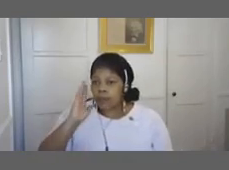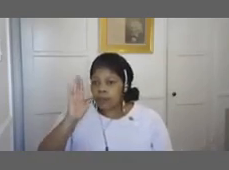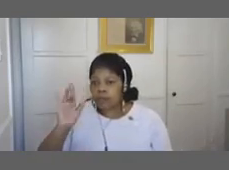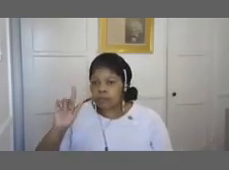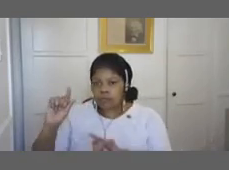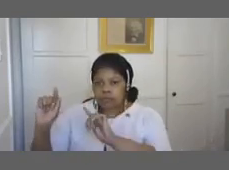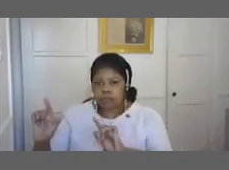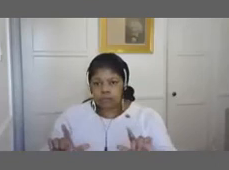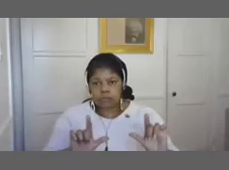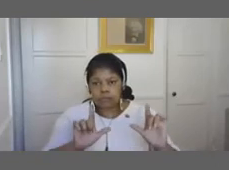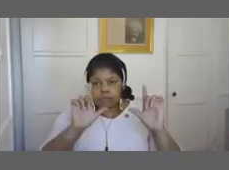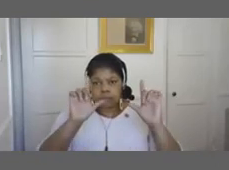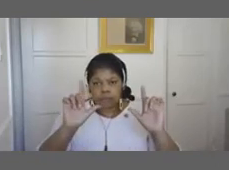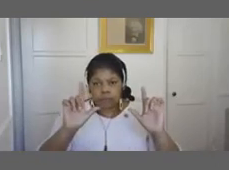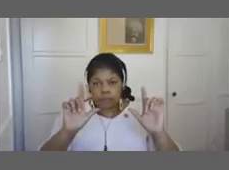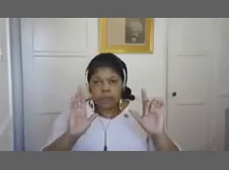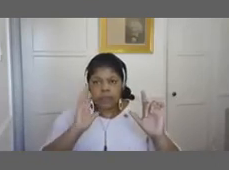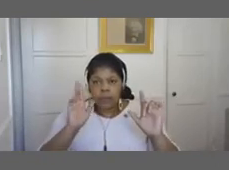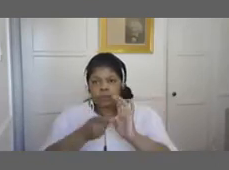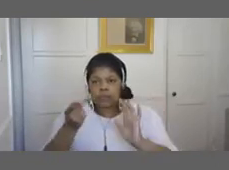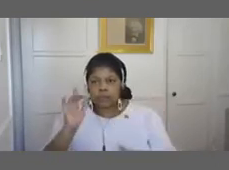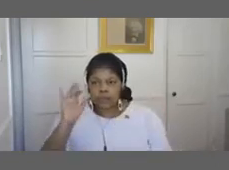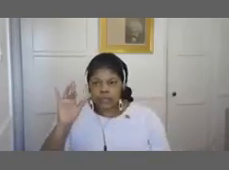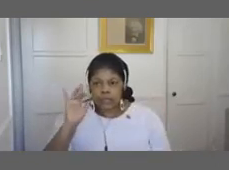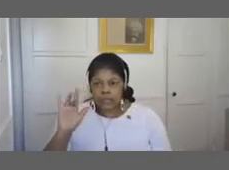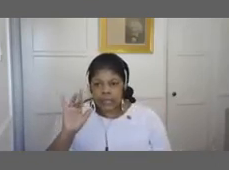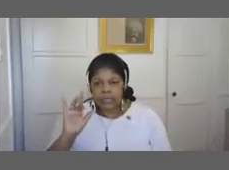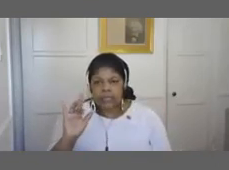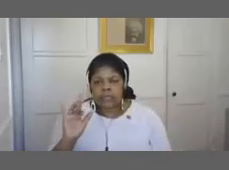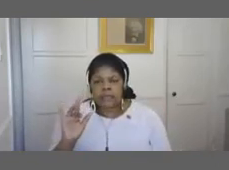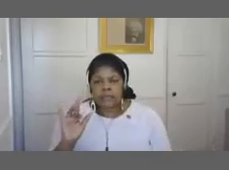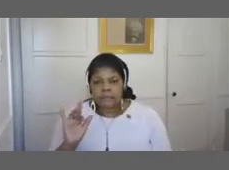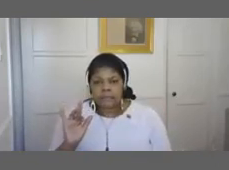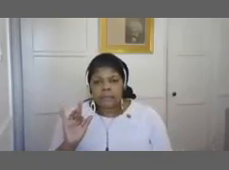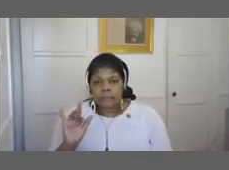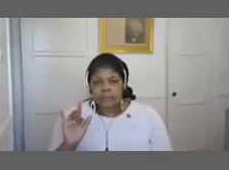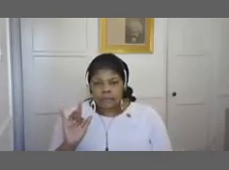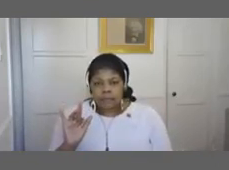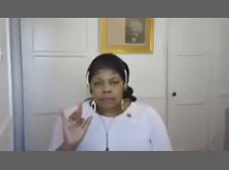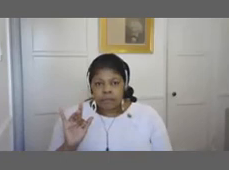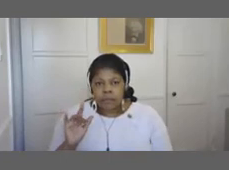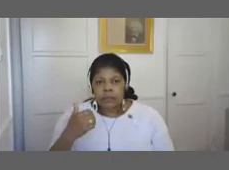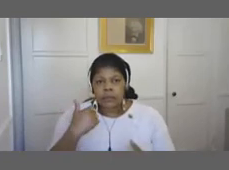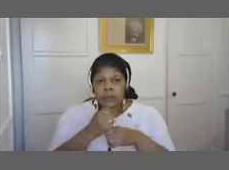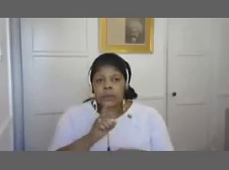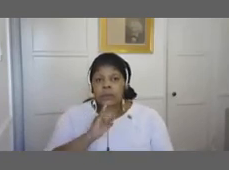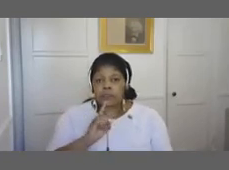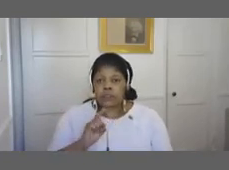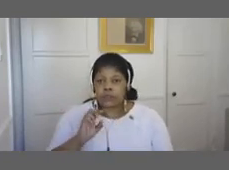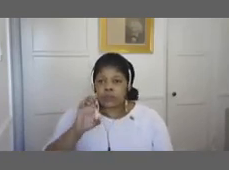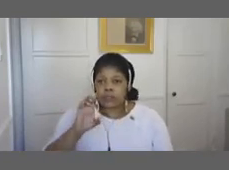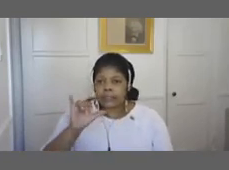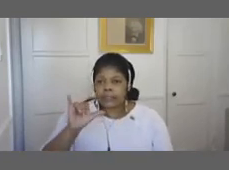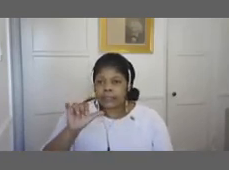on it. That'll be the easiest way to do it, to make the changes. So by doing that, I want to make sure that the cyan now